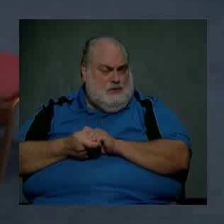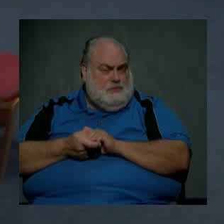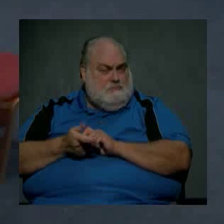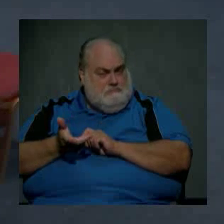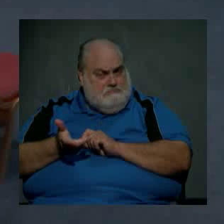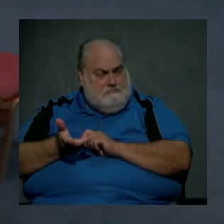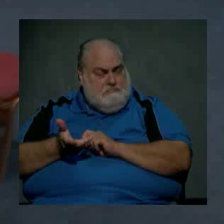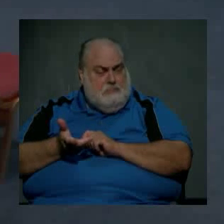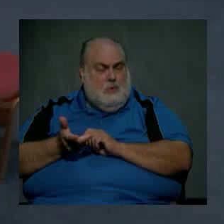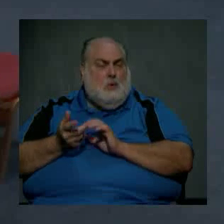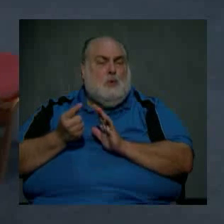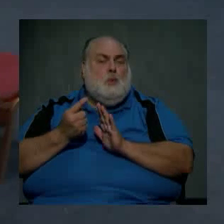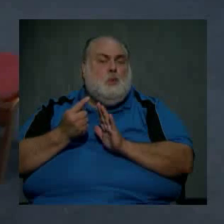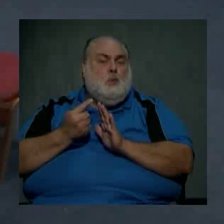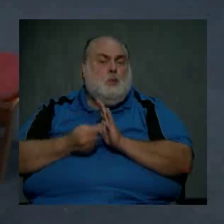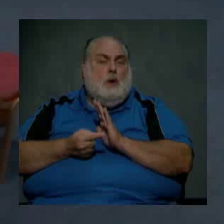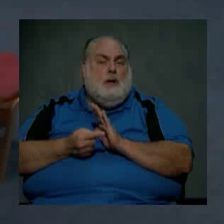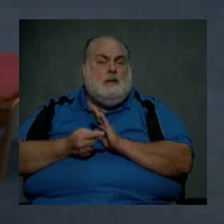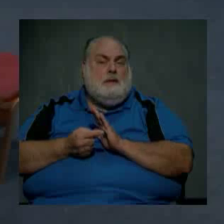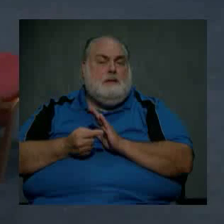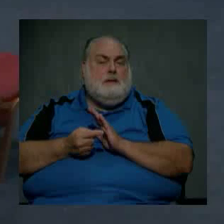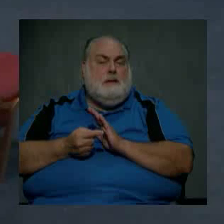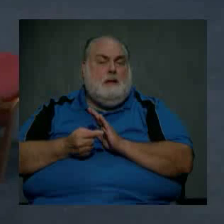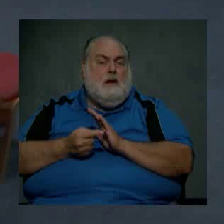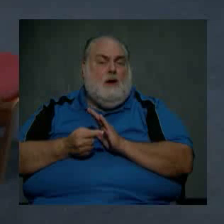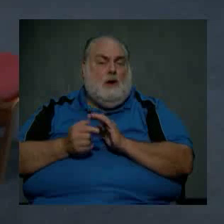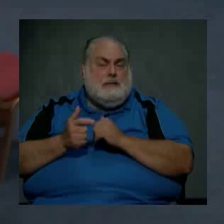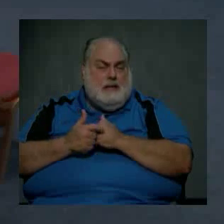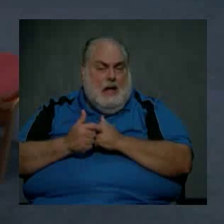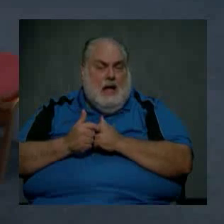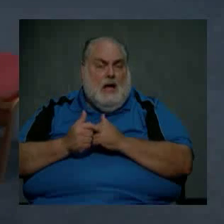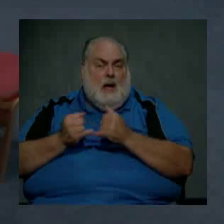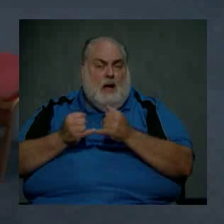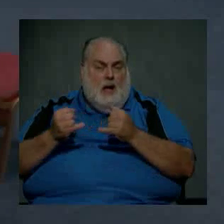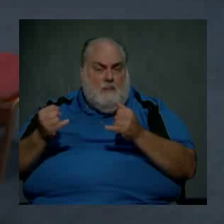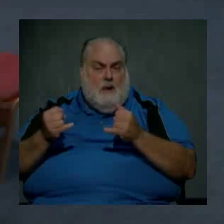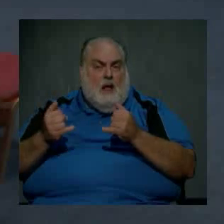and what will be the phasing of the tree replacements.